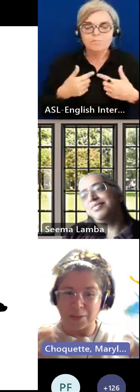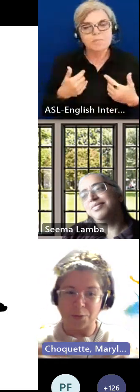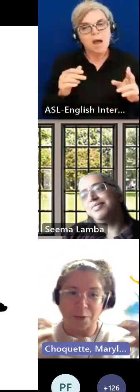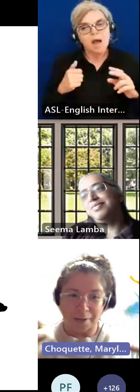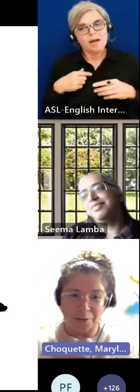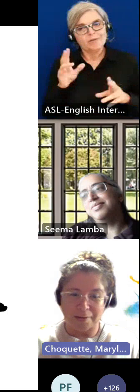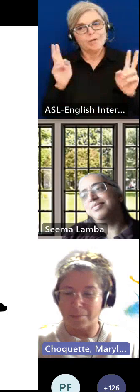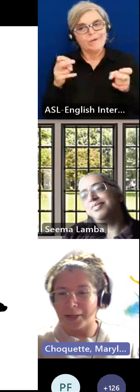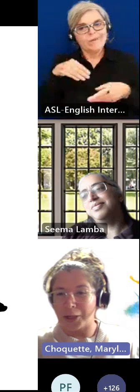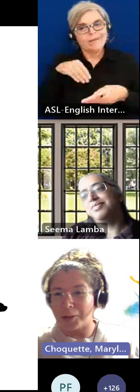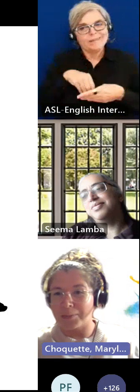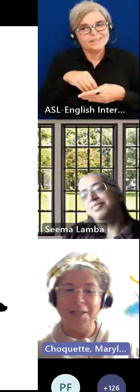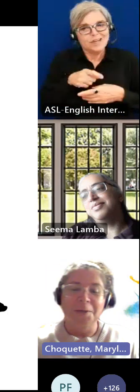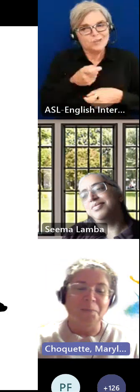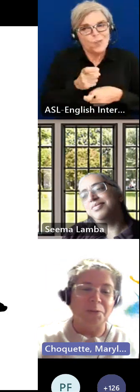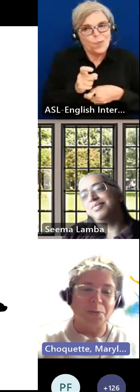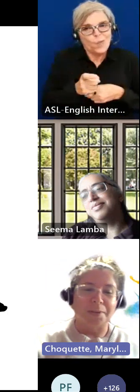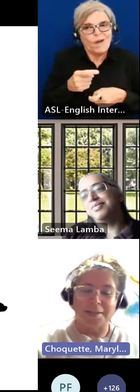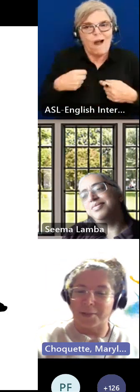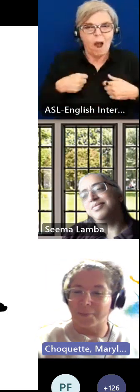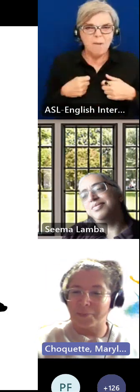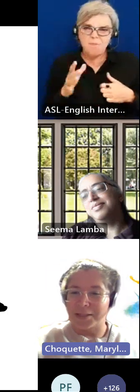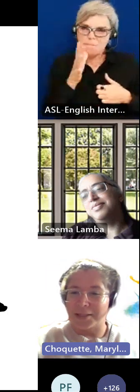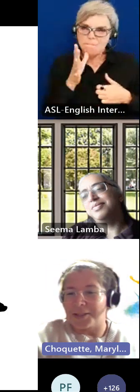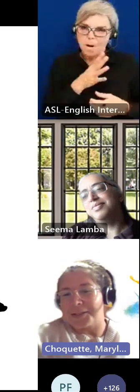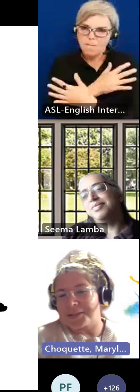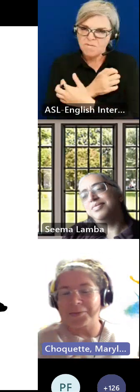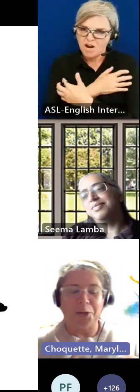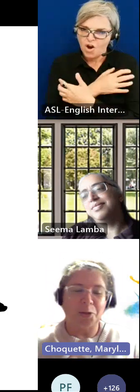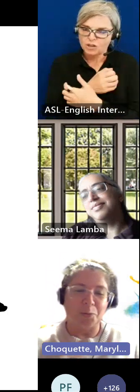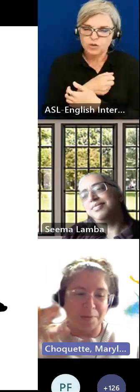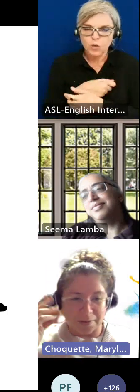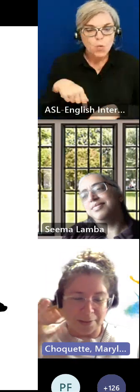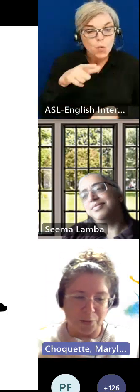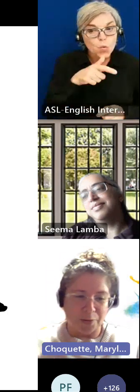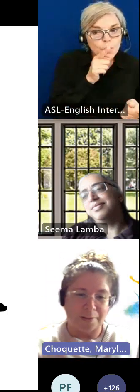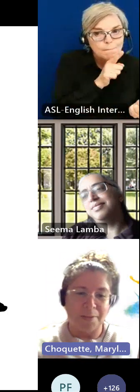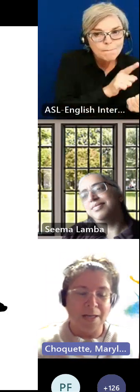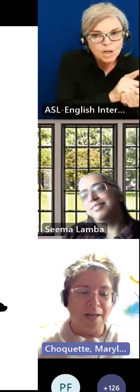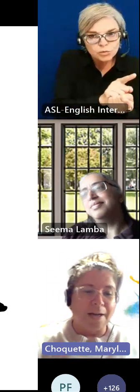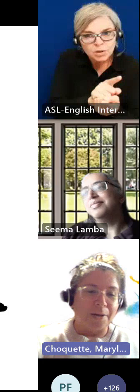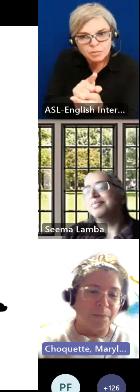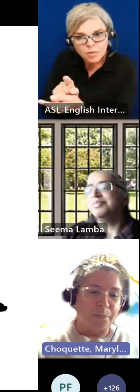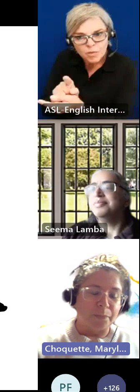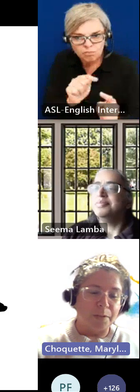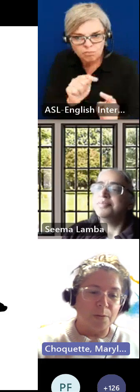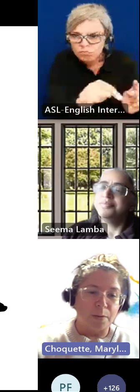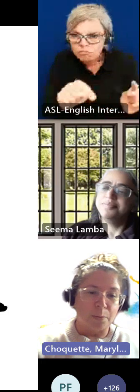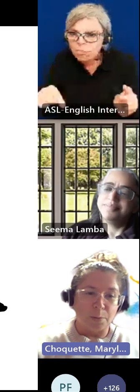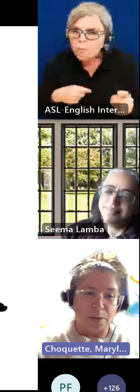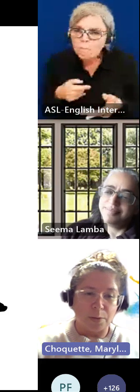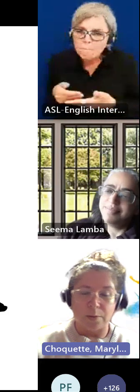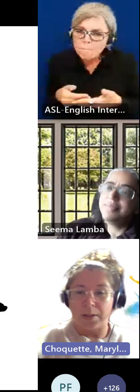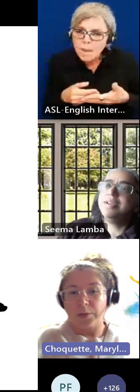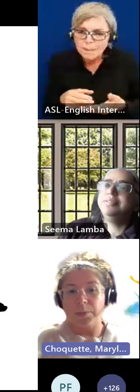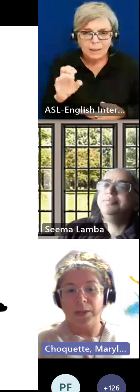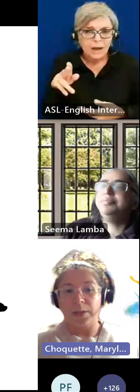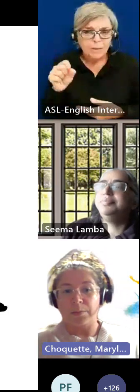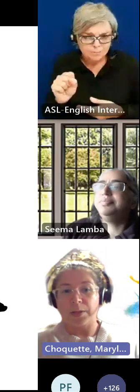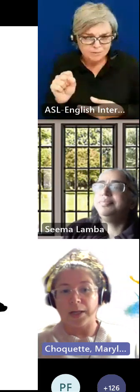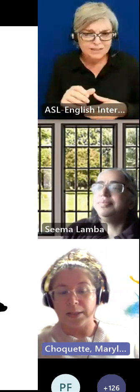that I like to mentor. I call them my cubs. So it's a cute clin d'œil là. So we will